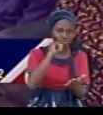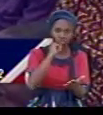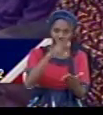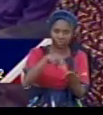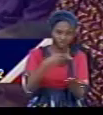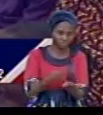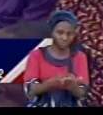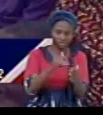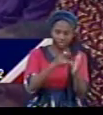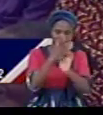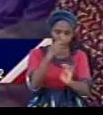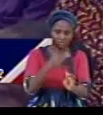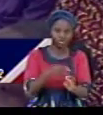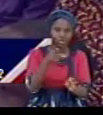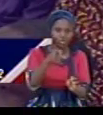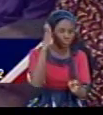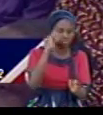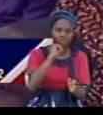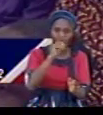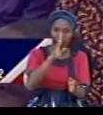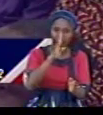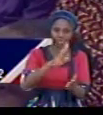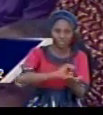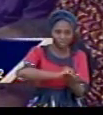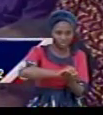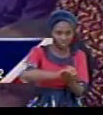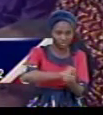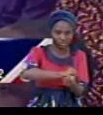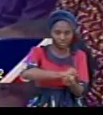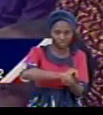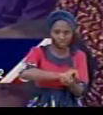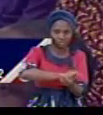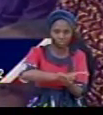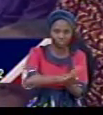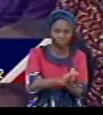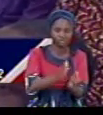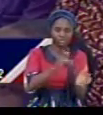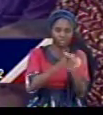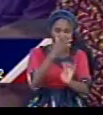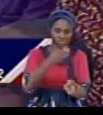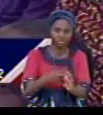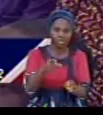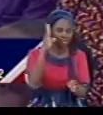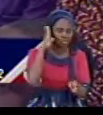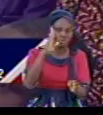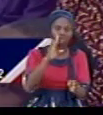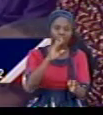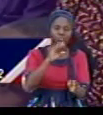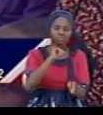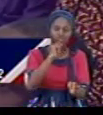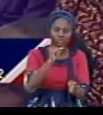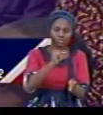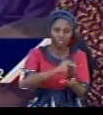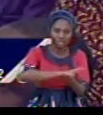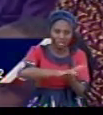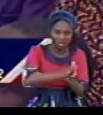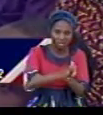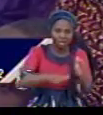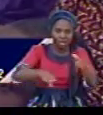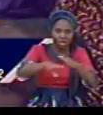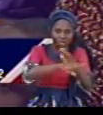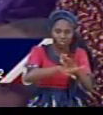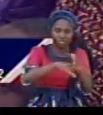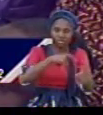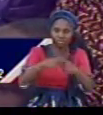will not be crushed. You will not crumble under persecution or